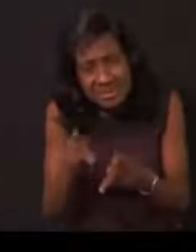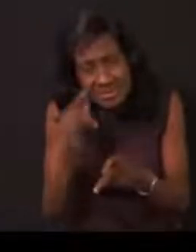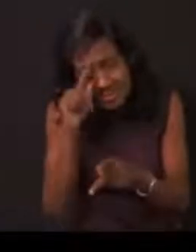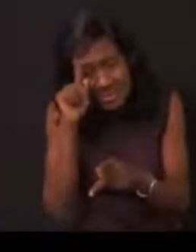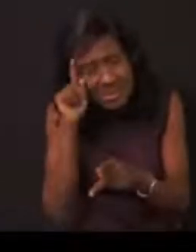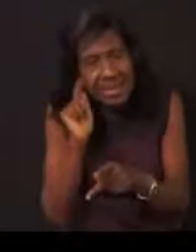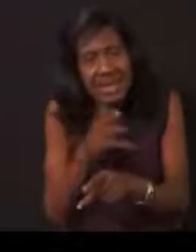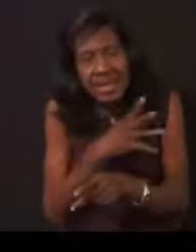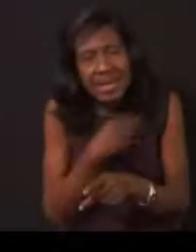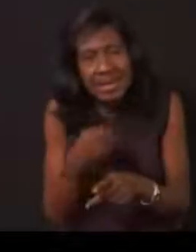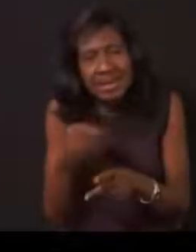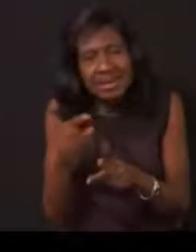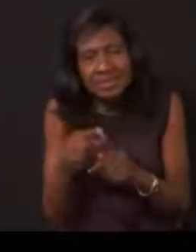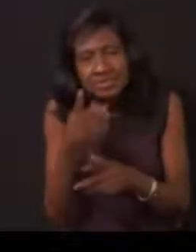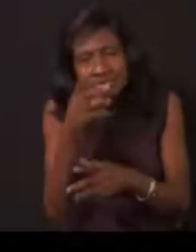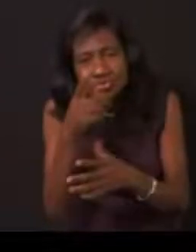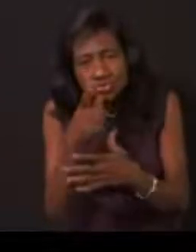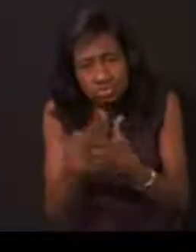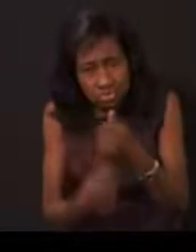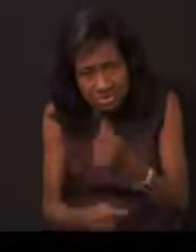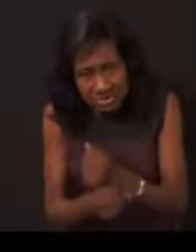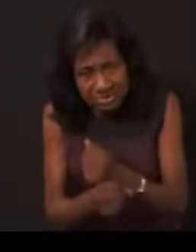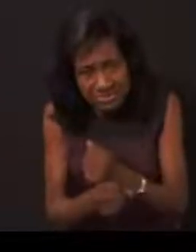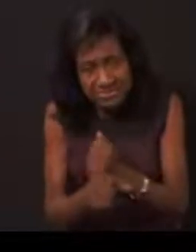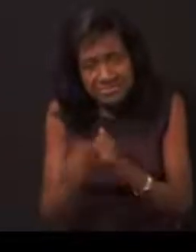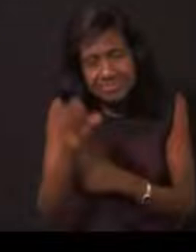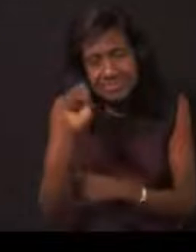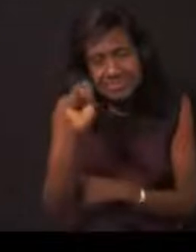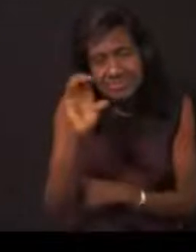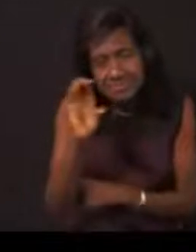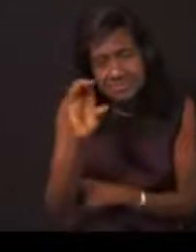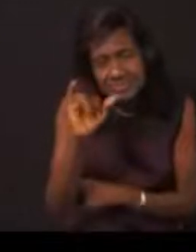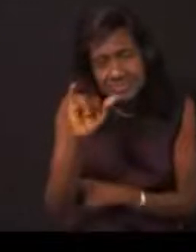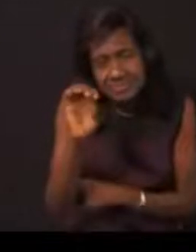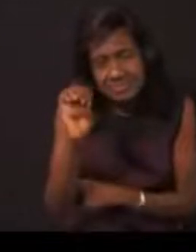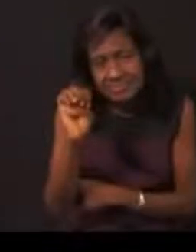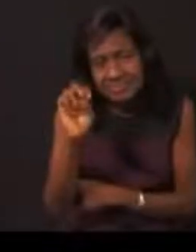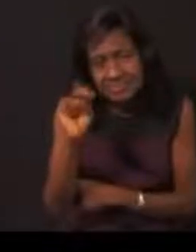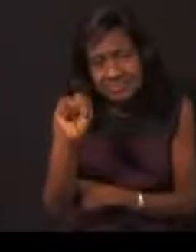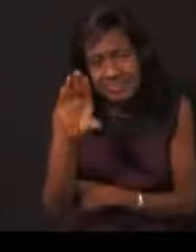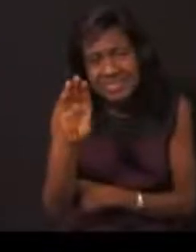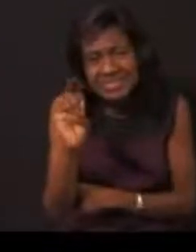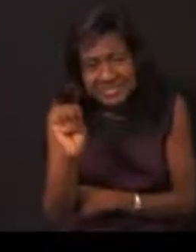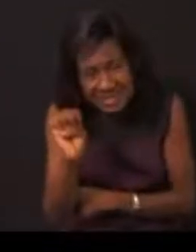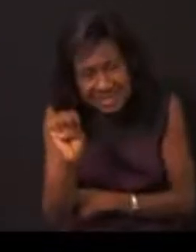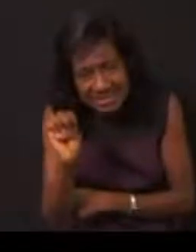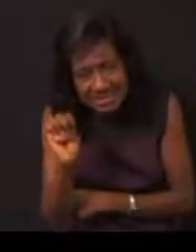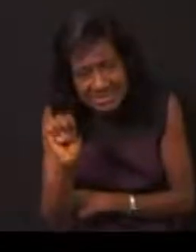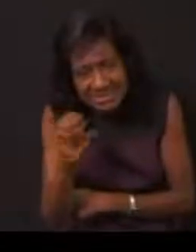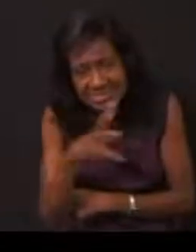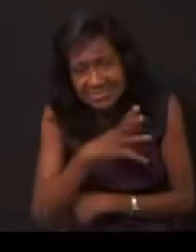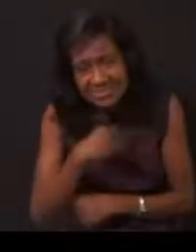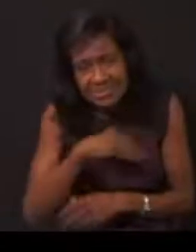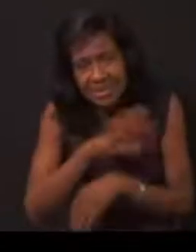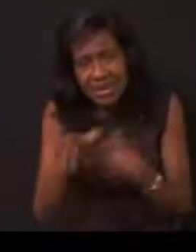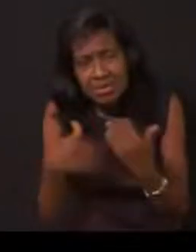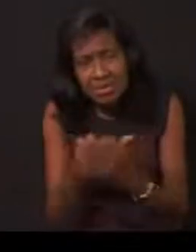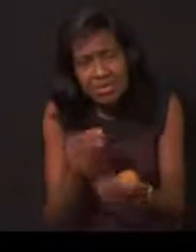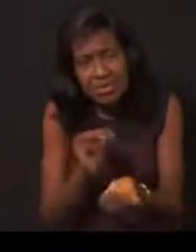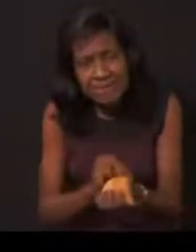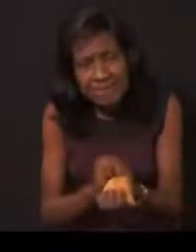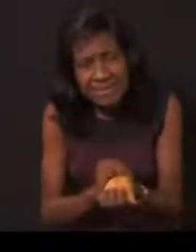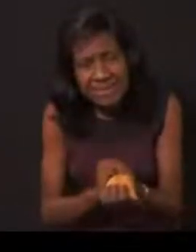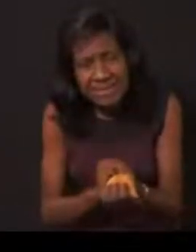and the science and the medical professionals who have dedicated their lives